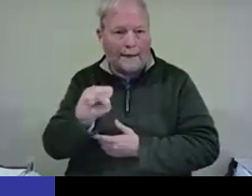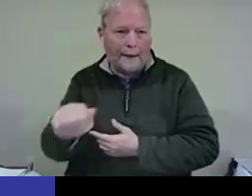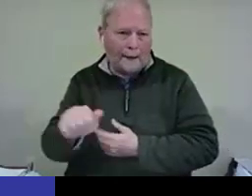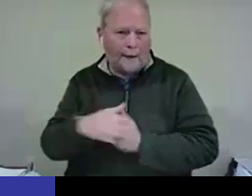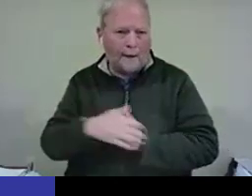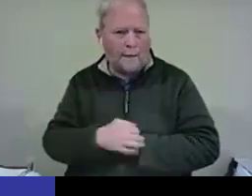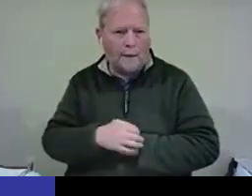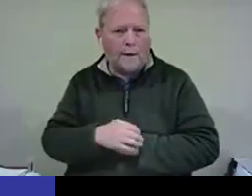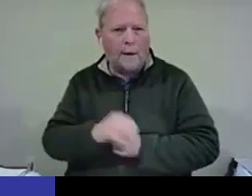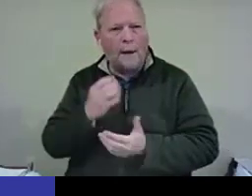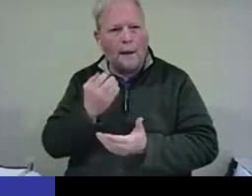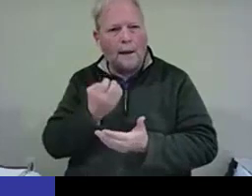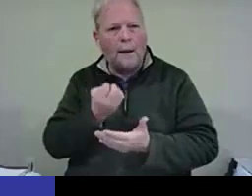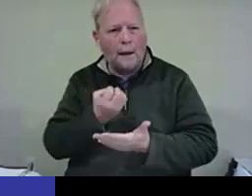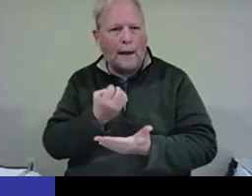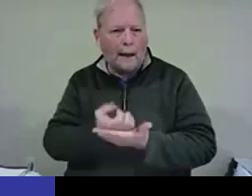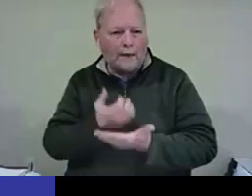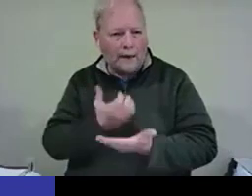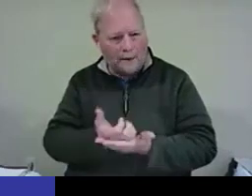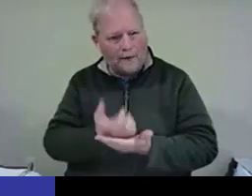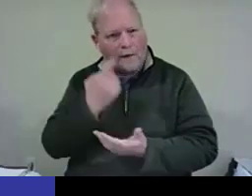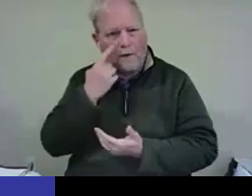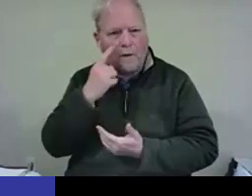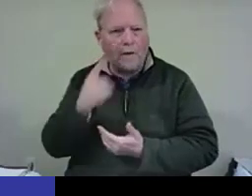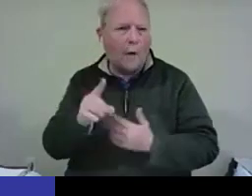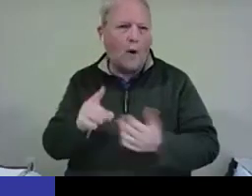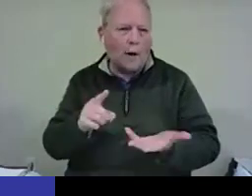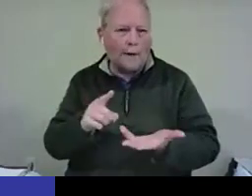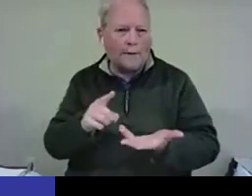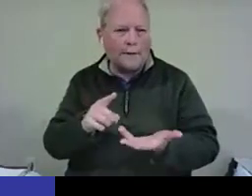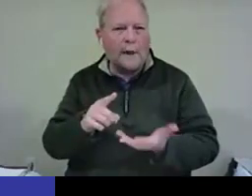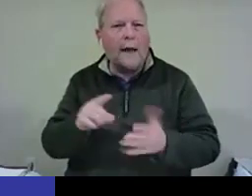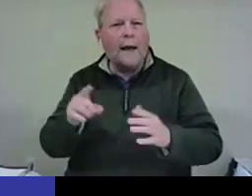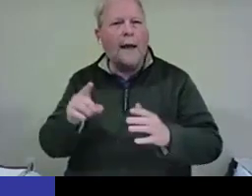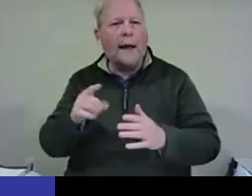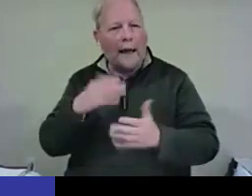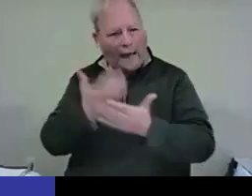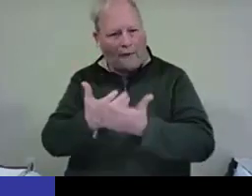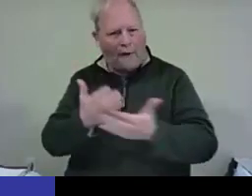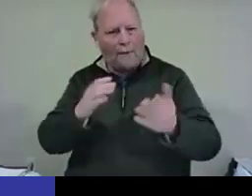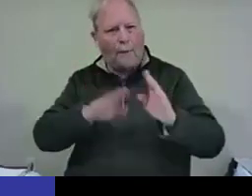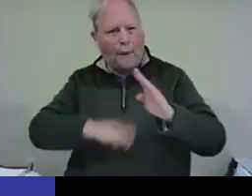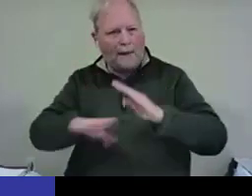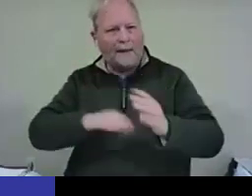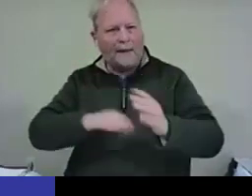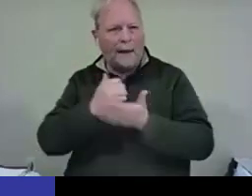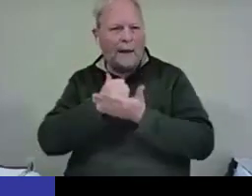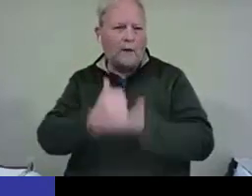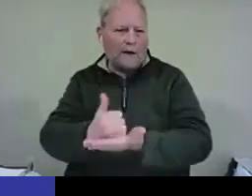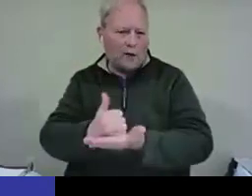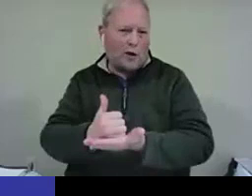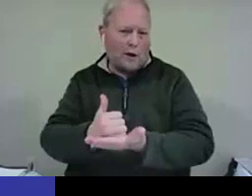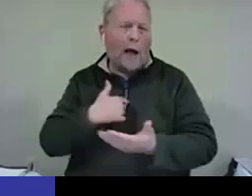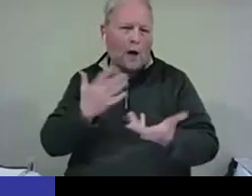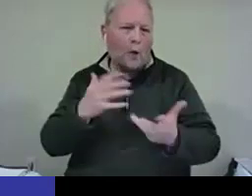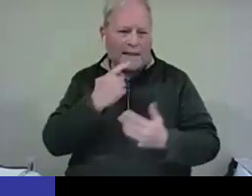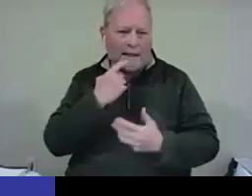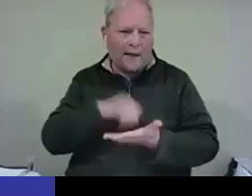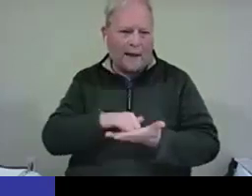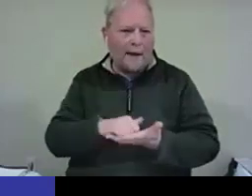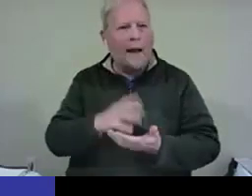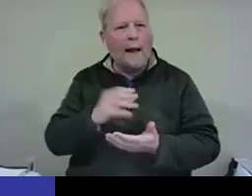Evidence-Based Intervention Network, that's from the University of Missouri, the National Center on Intensive Intervention, which I already mentioned, and the What